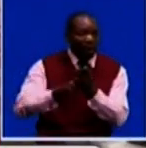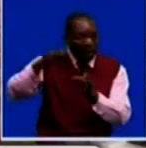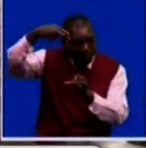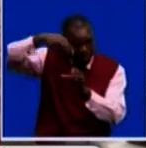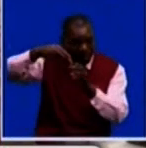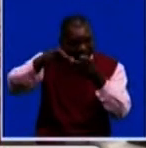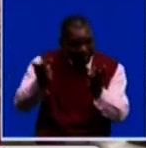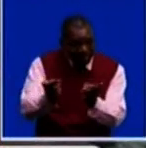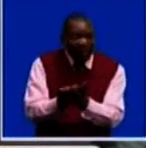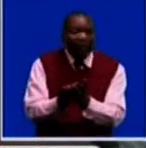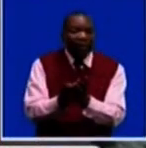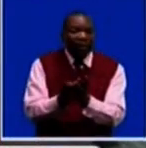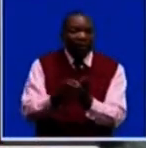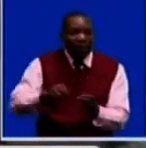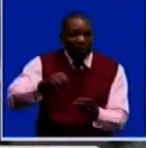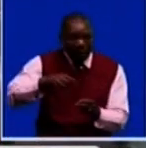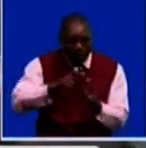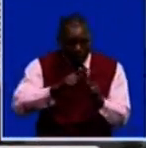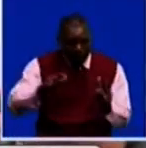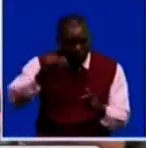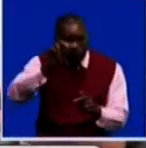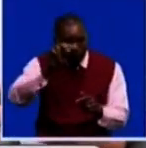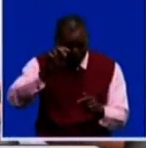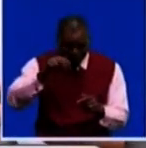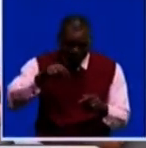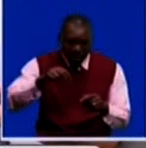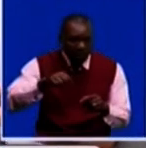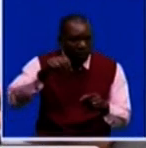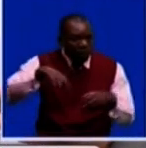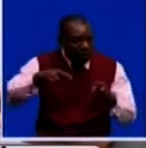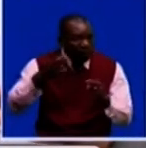filling station on Great North Road 4 weeks ago. Police in Lusaka